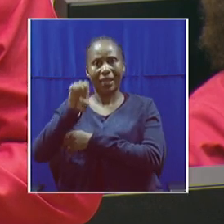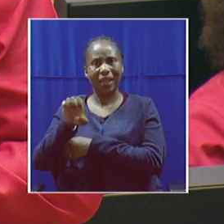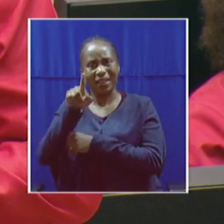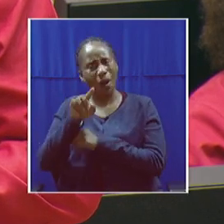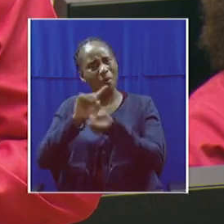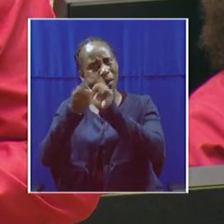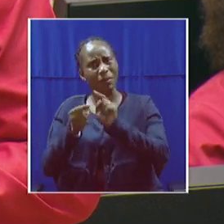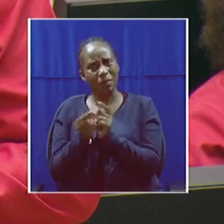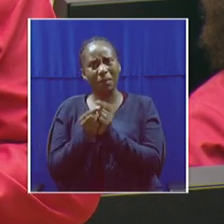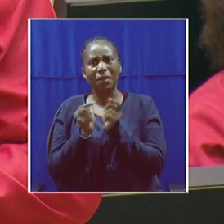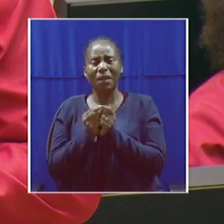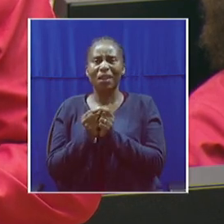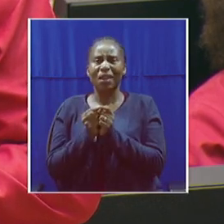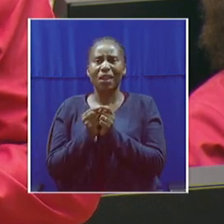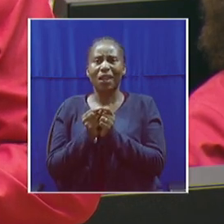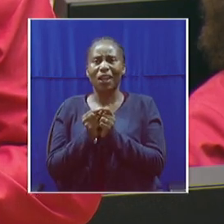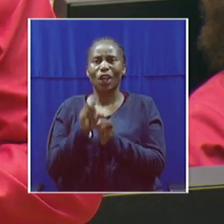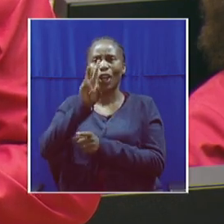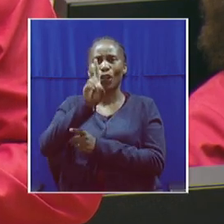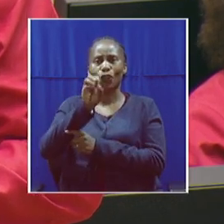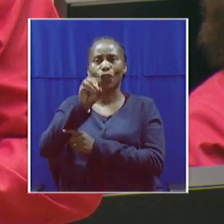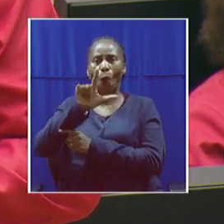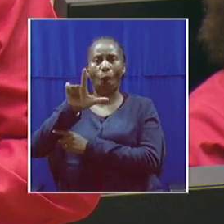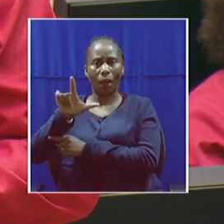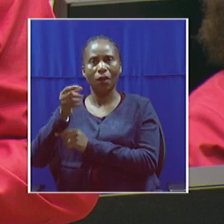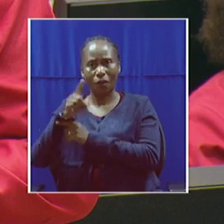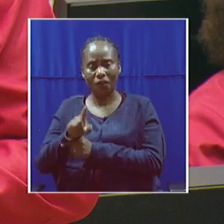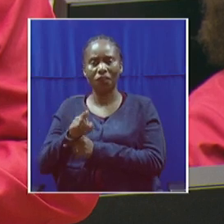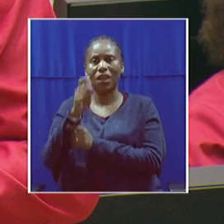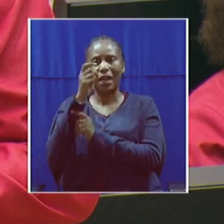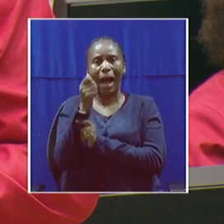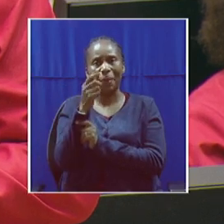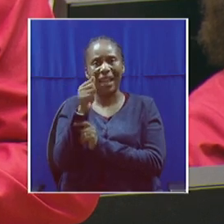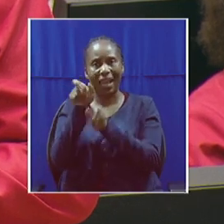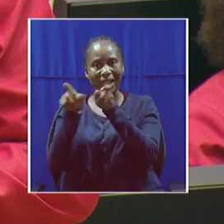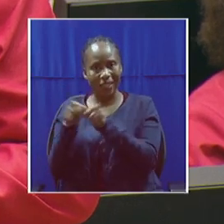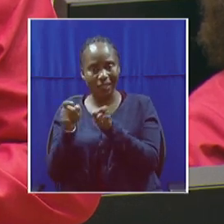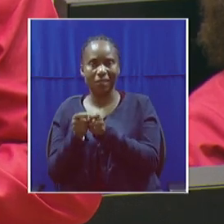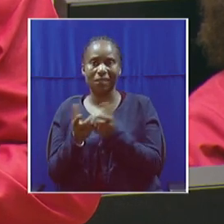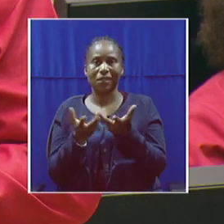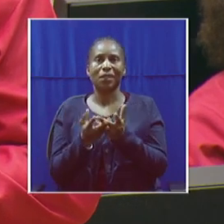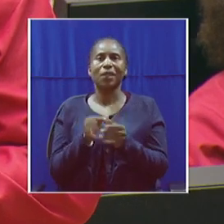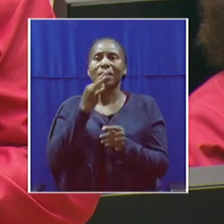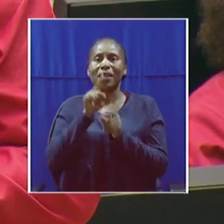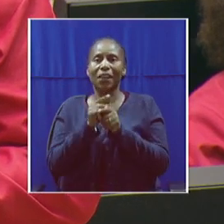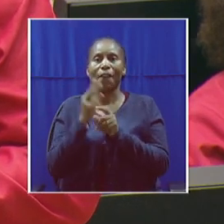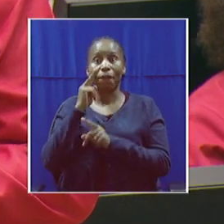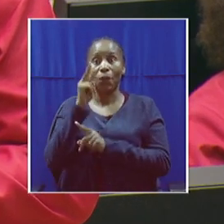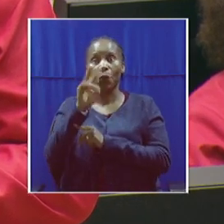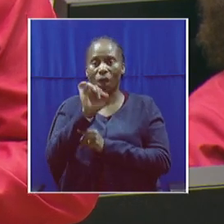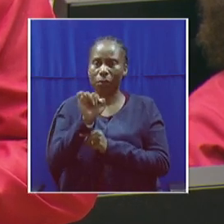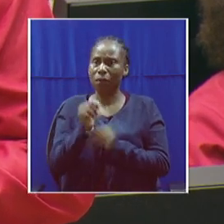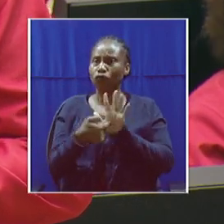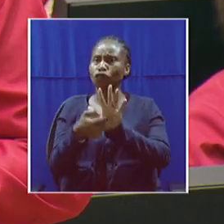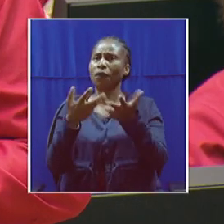of the capitalist establishment that is imposing its views through so-called intellectualism